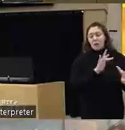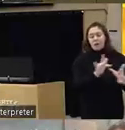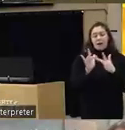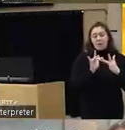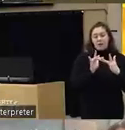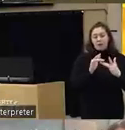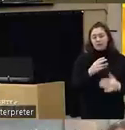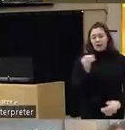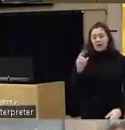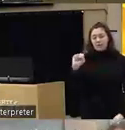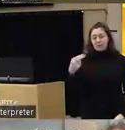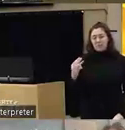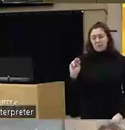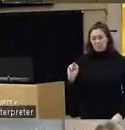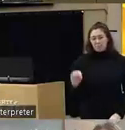region.